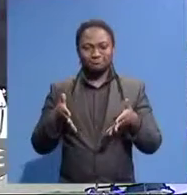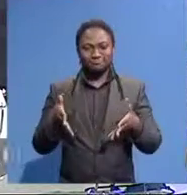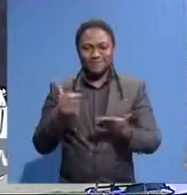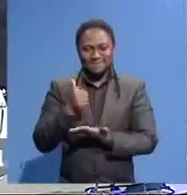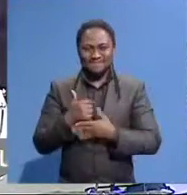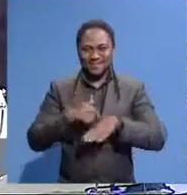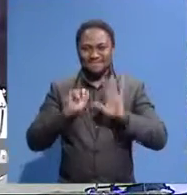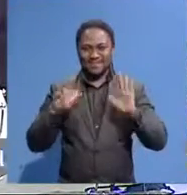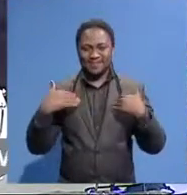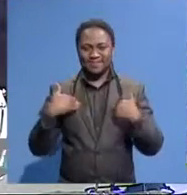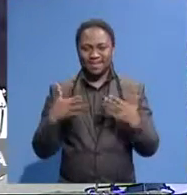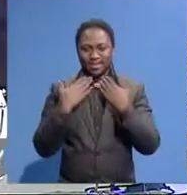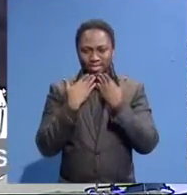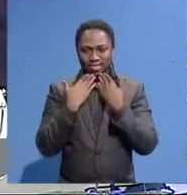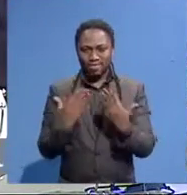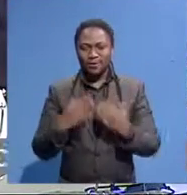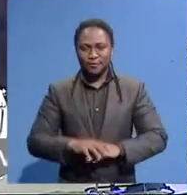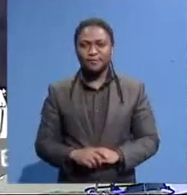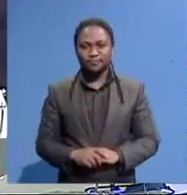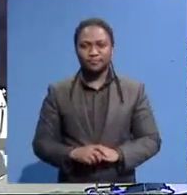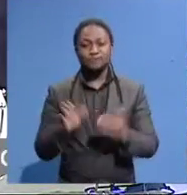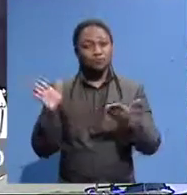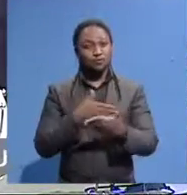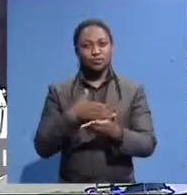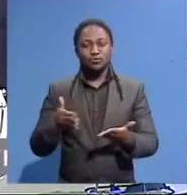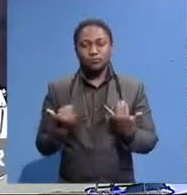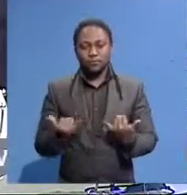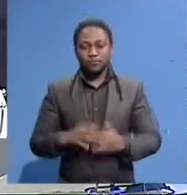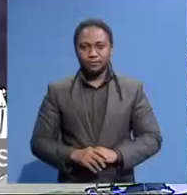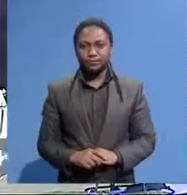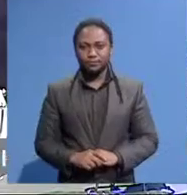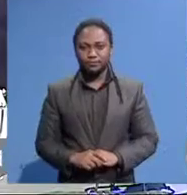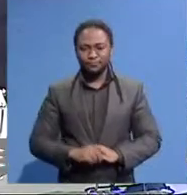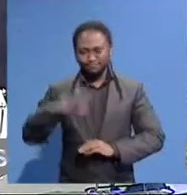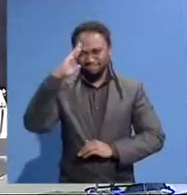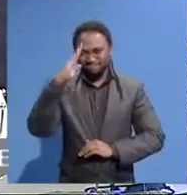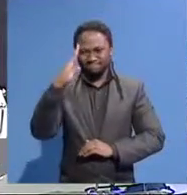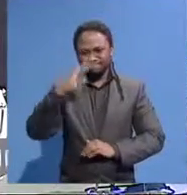from 8. So thanks very much for joining us, playing out this evening with Maria Makeba. Good night.